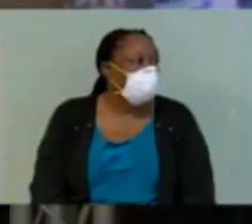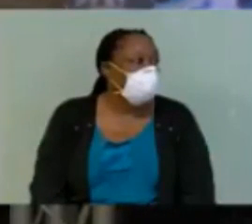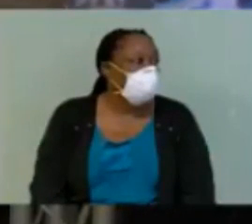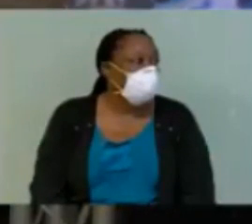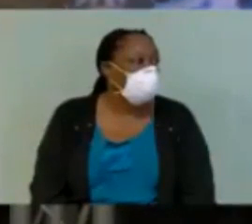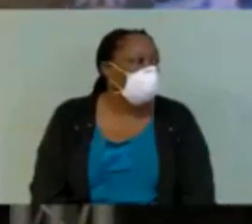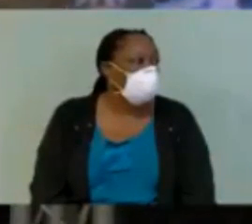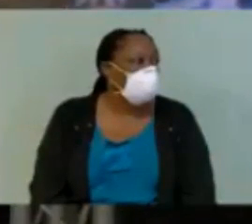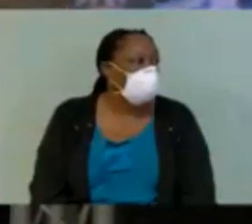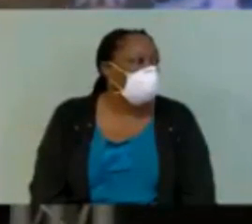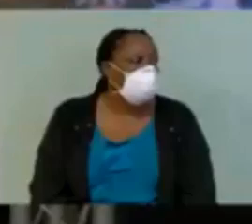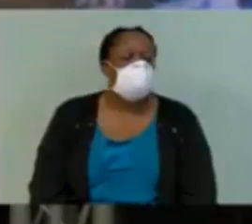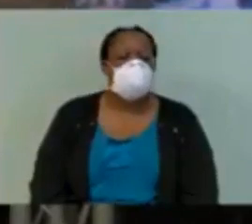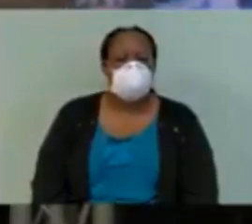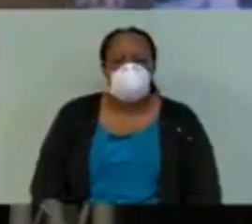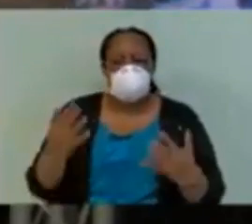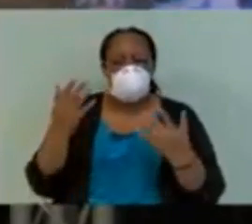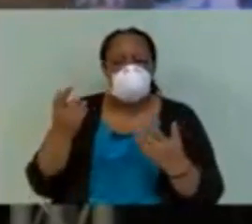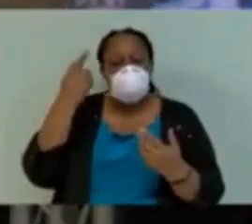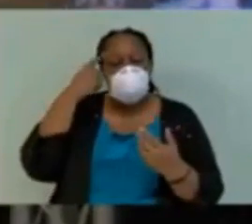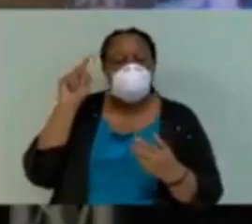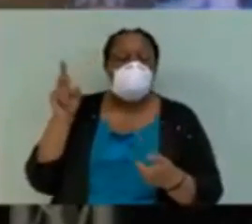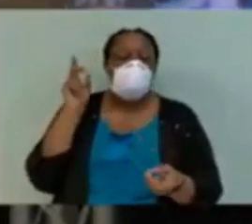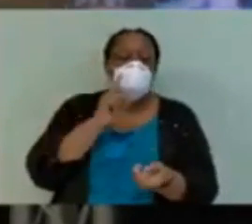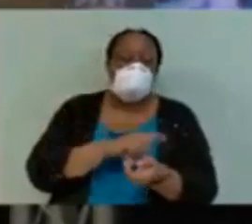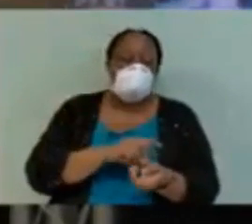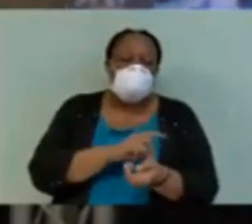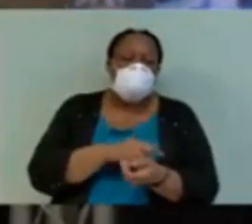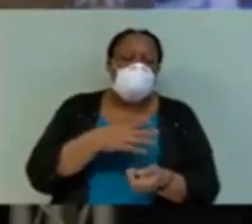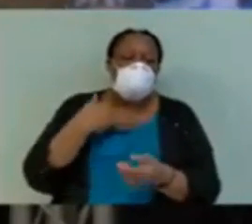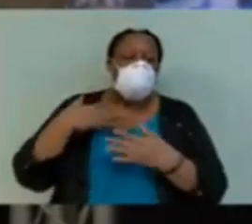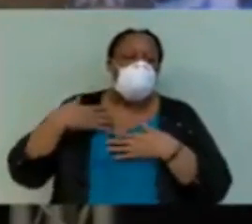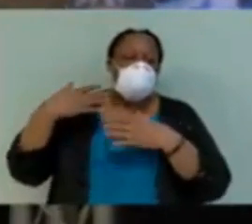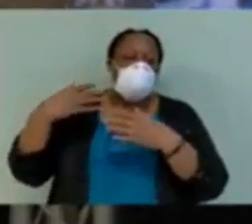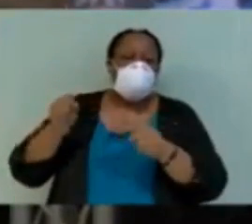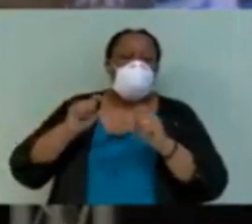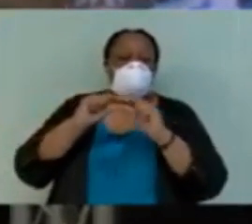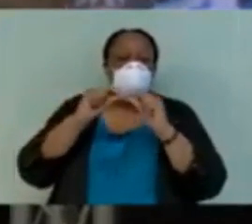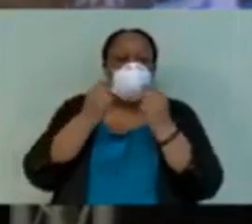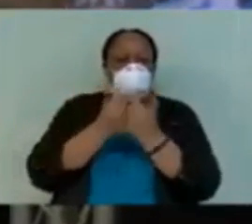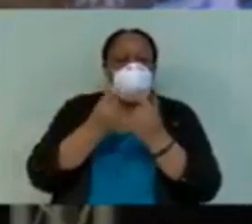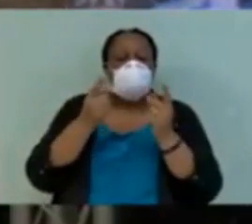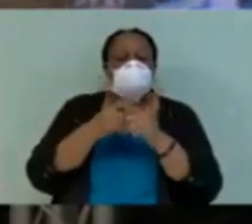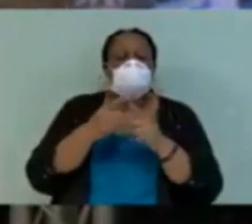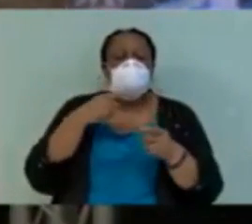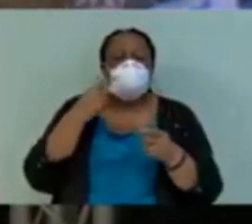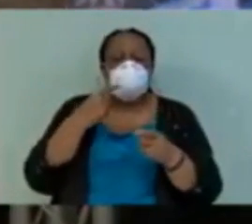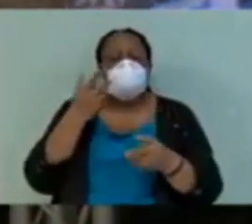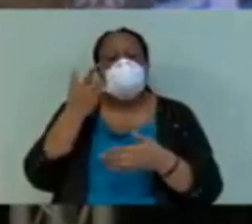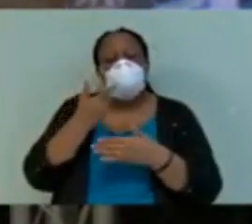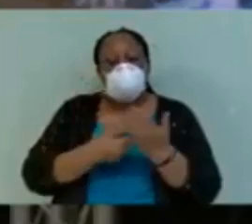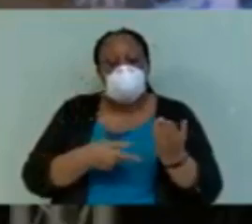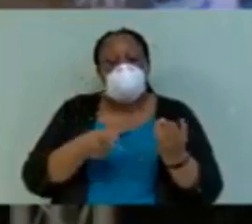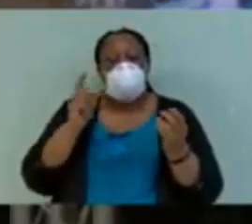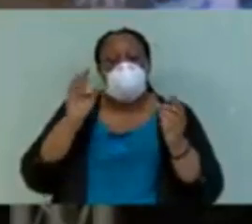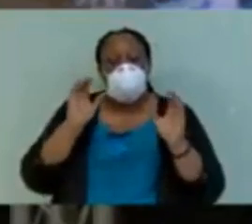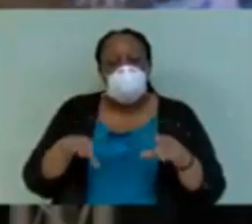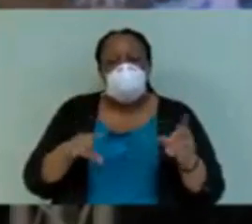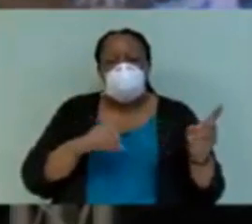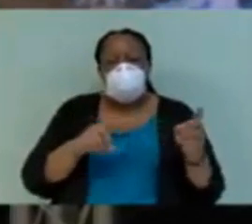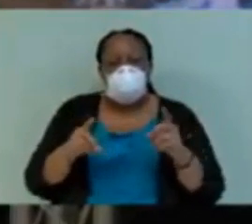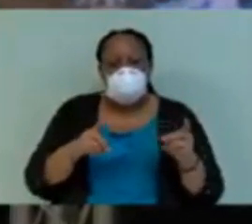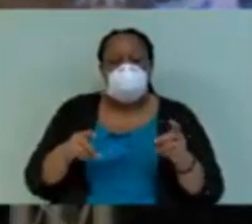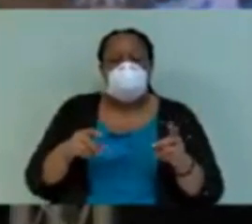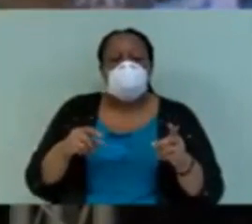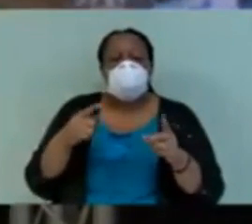necessity and so forth do not pertain, as we are not in that situation at